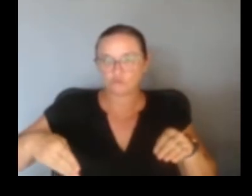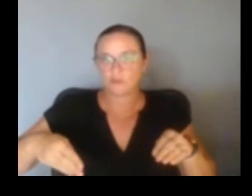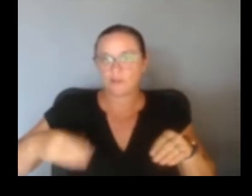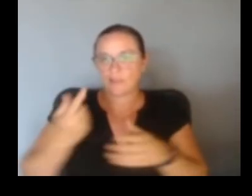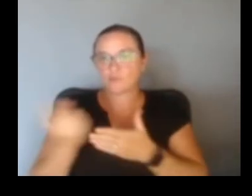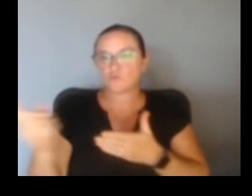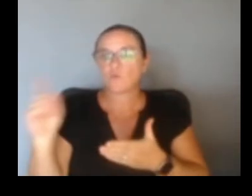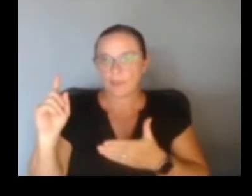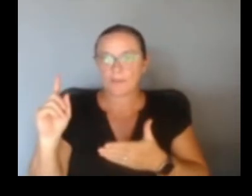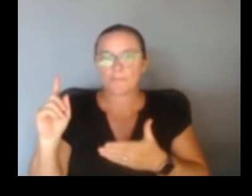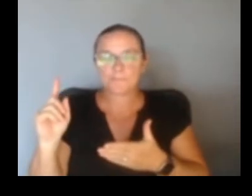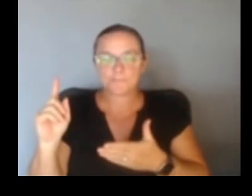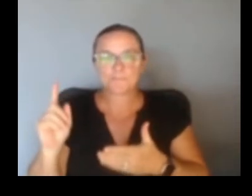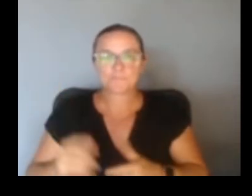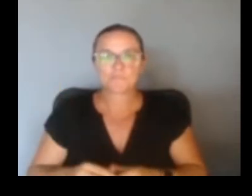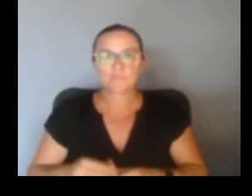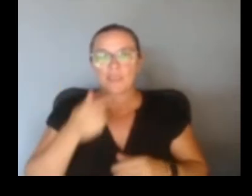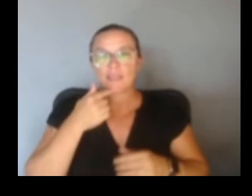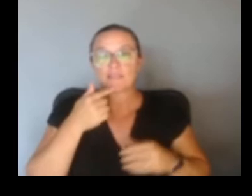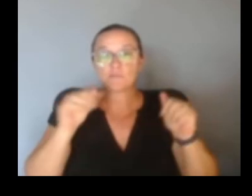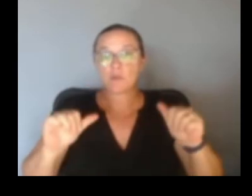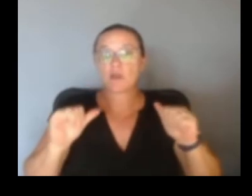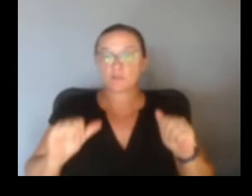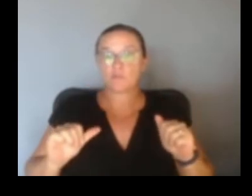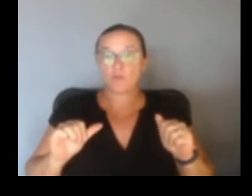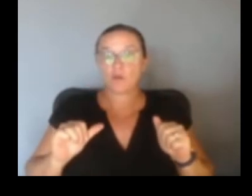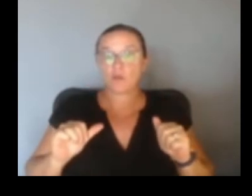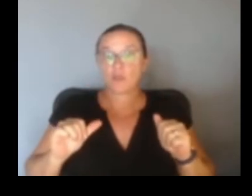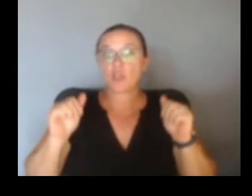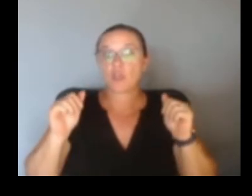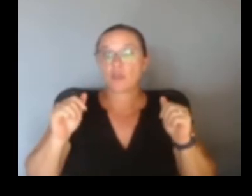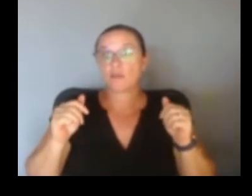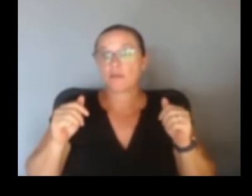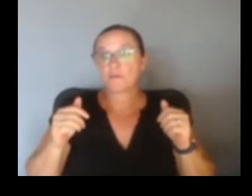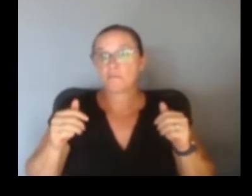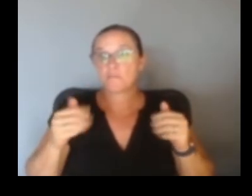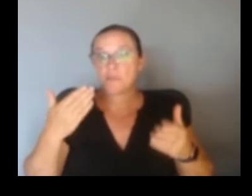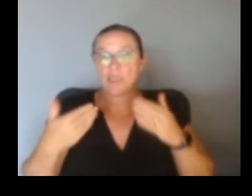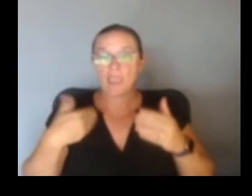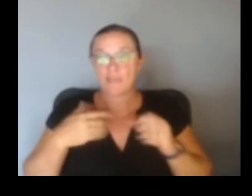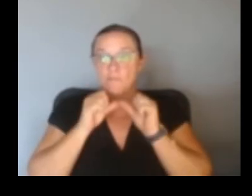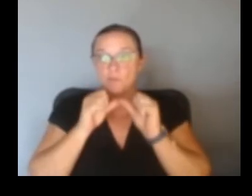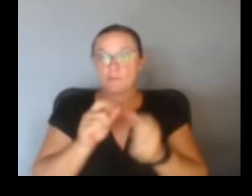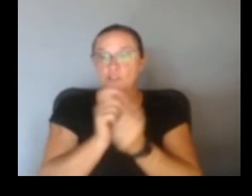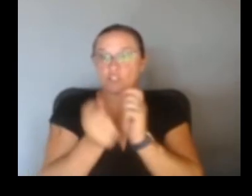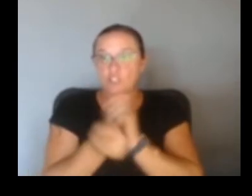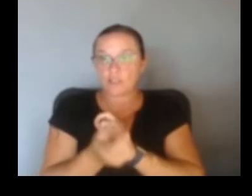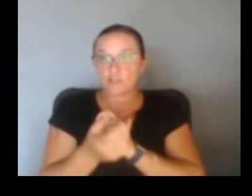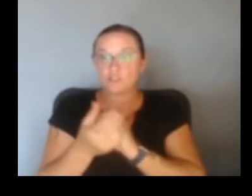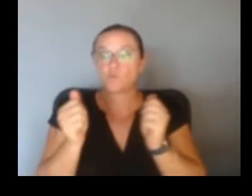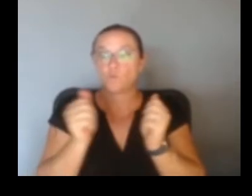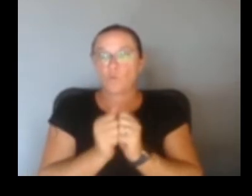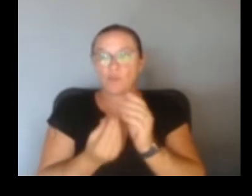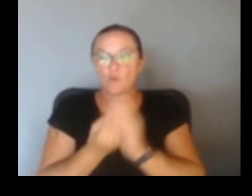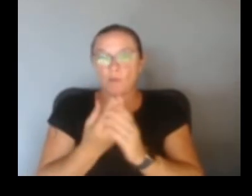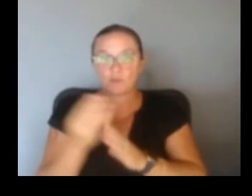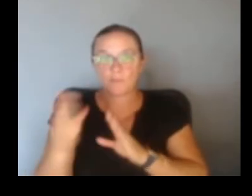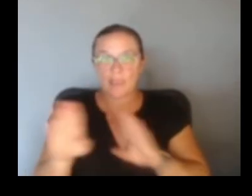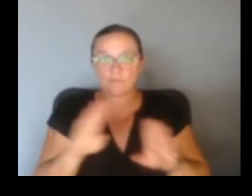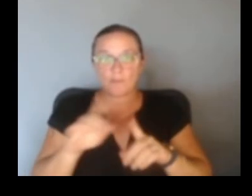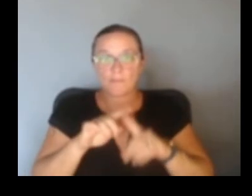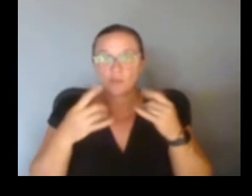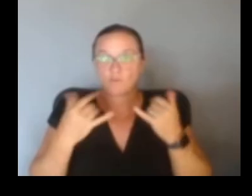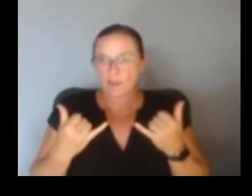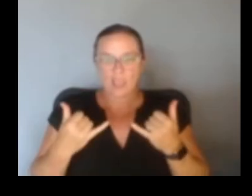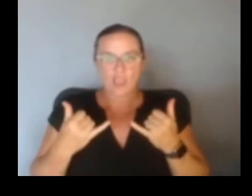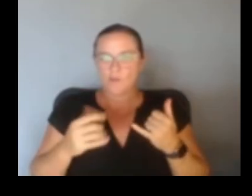week. So they say this is possible. This could result in permanent changes in event locations and of behavior. But currently, there are no